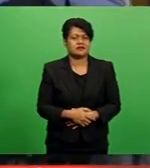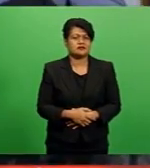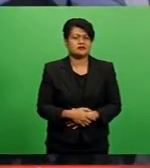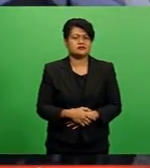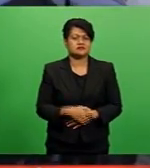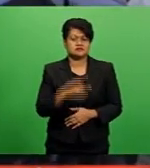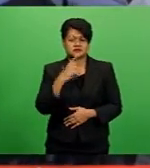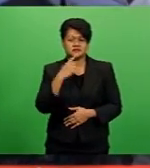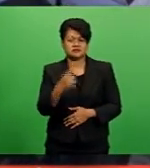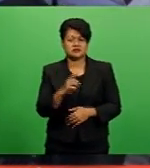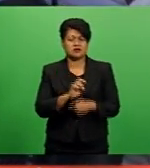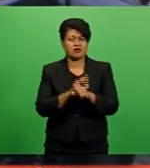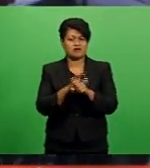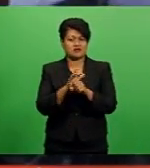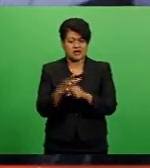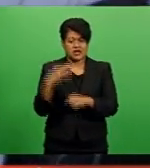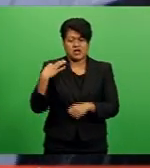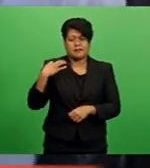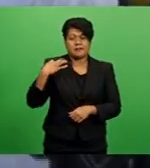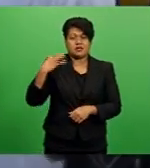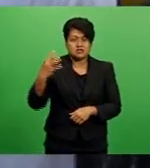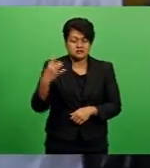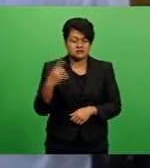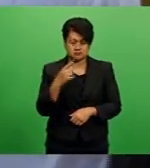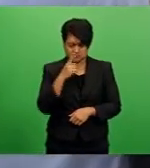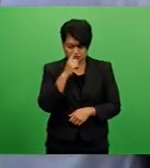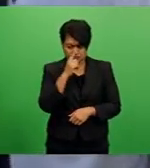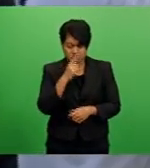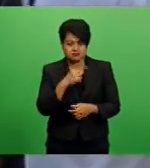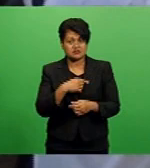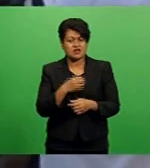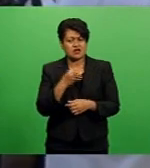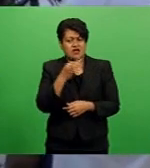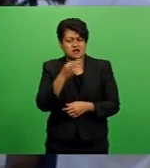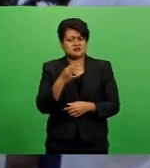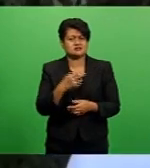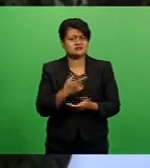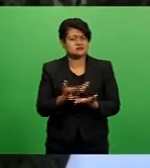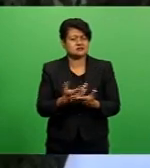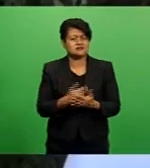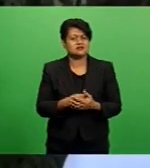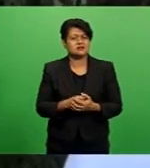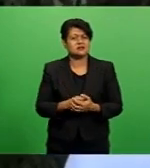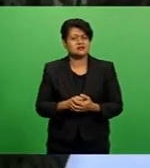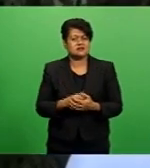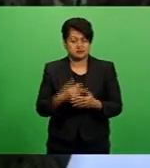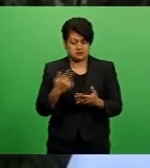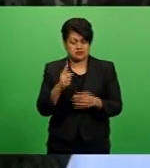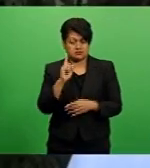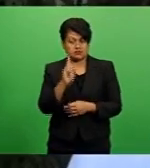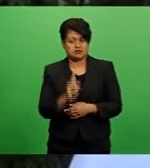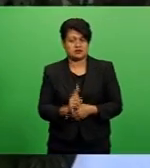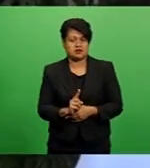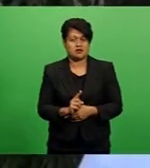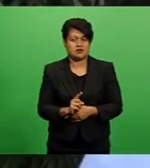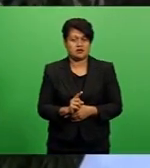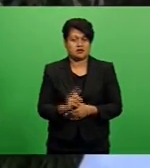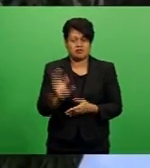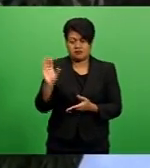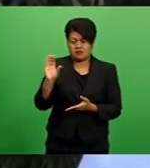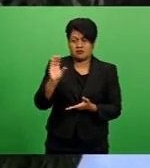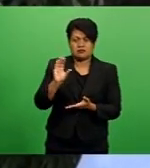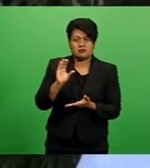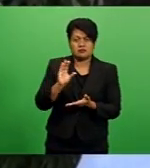of the COVID-19 applications, with payments to be done in a timely manner. As of today, the fund has paid out